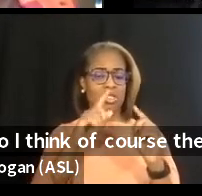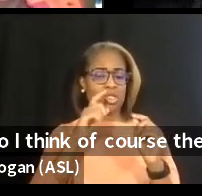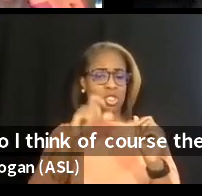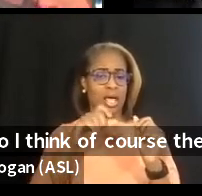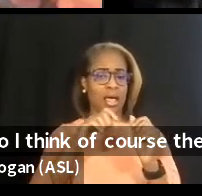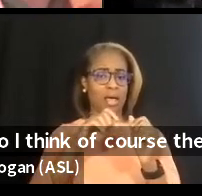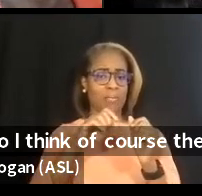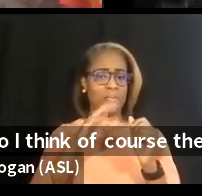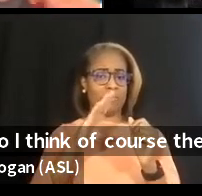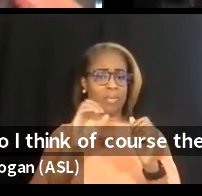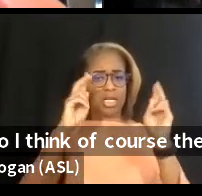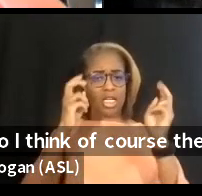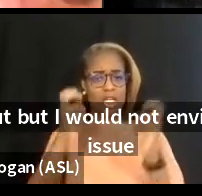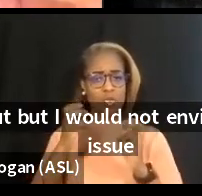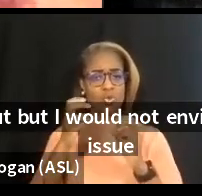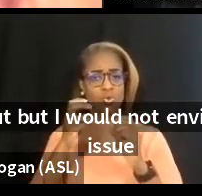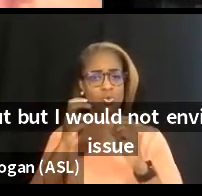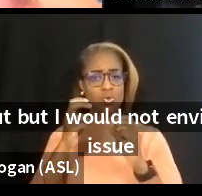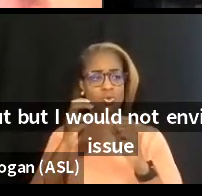RFP you all put out.